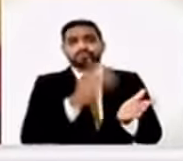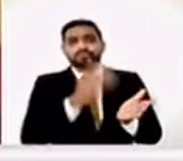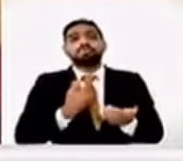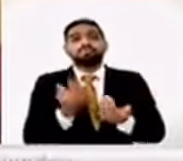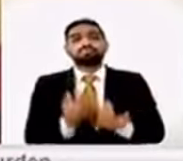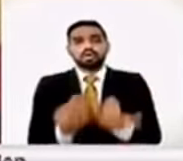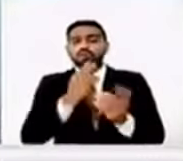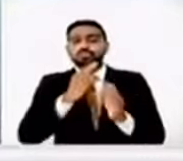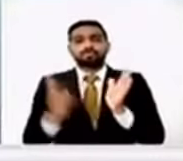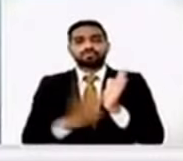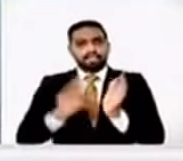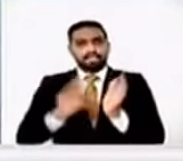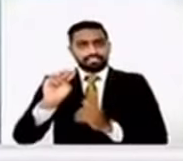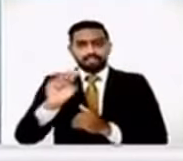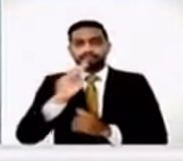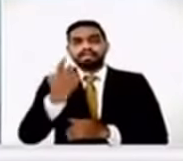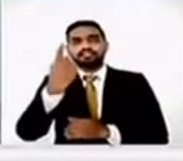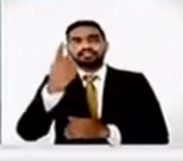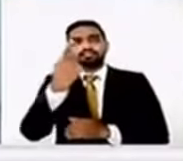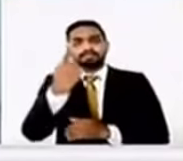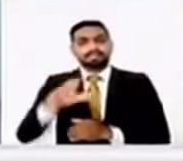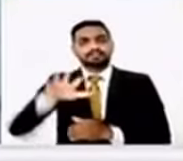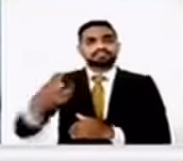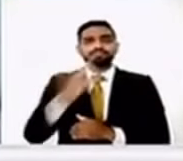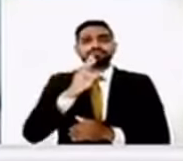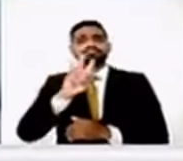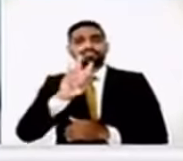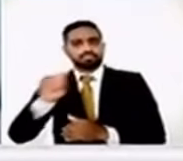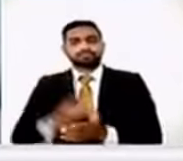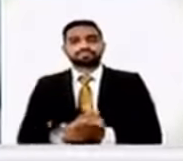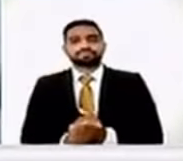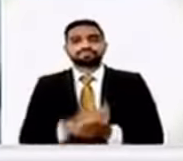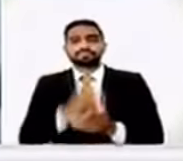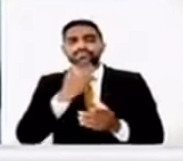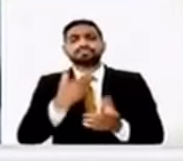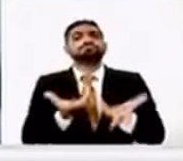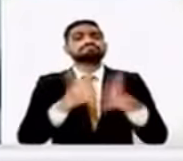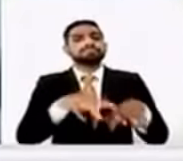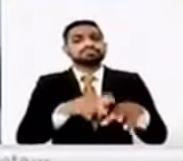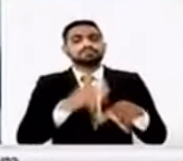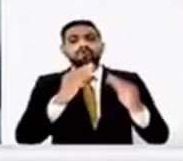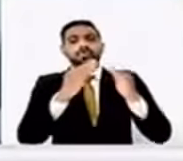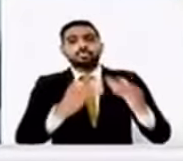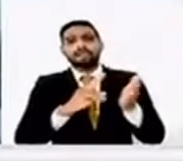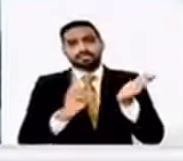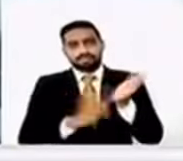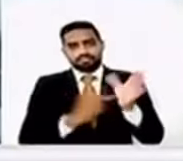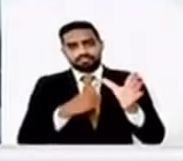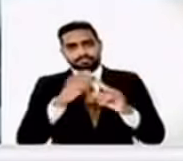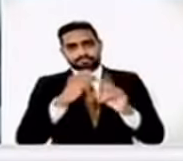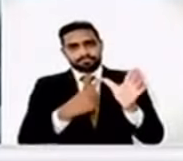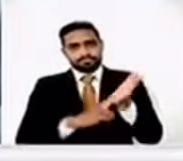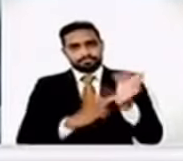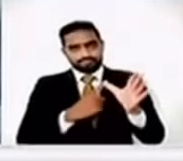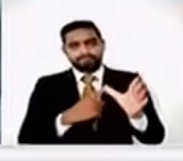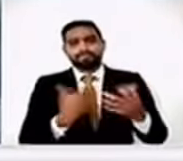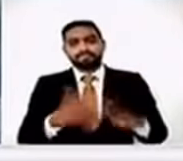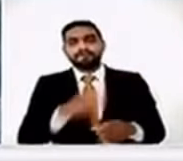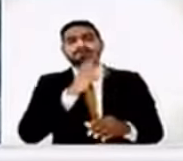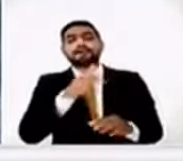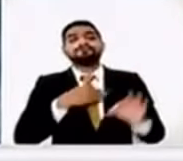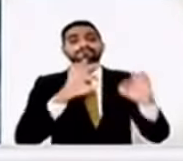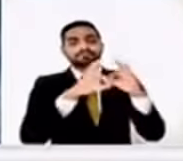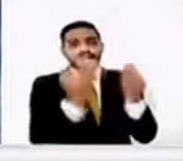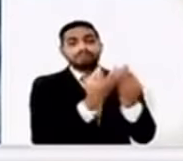1922 in the Napana village, Pathadumbara, as the fourth child in a family of seven. He was ordained as